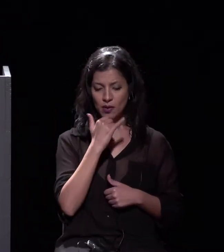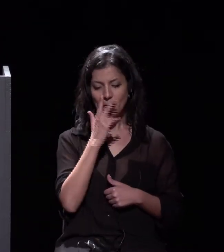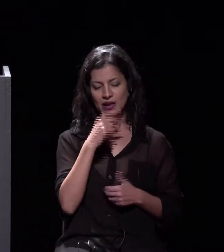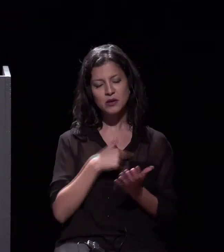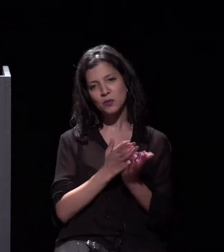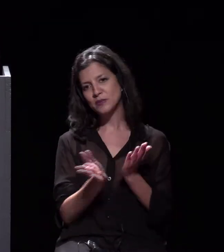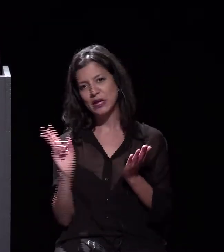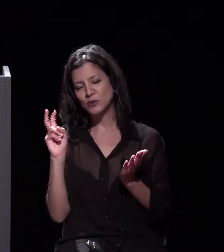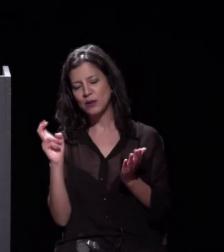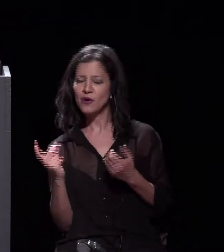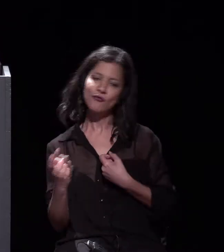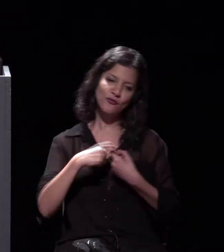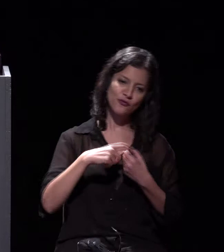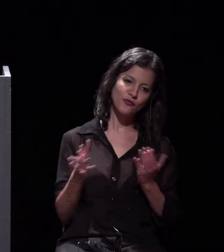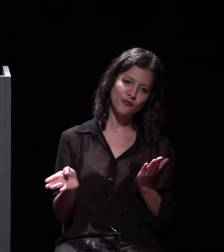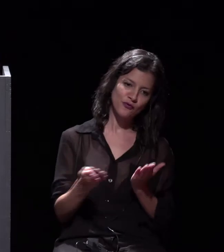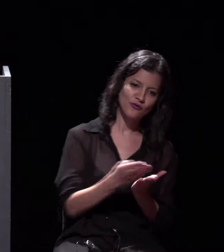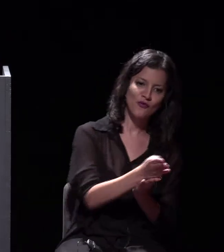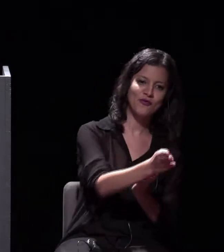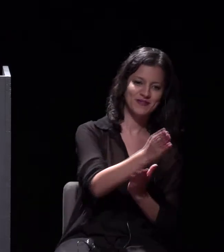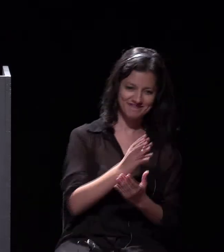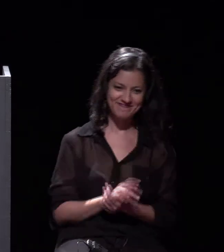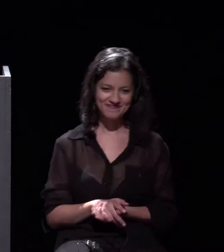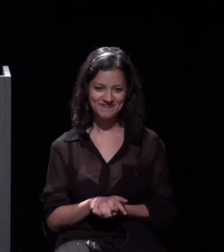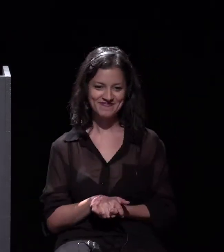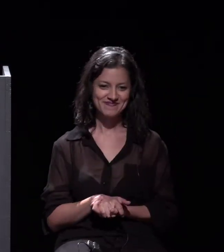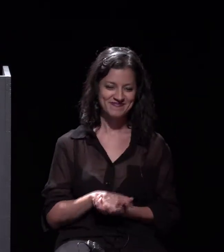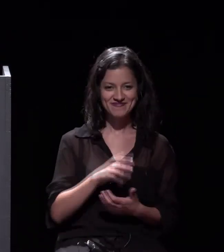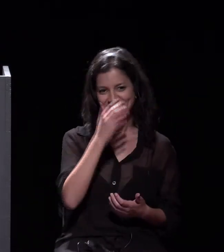So at the end of listening to an